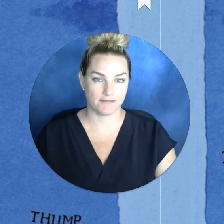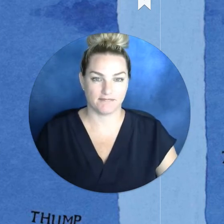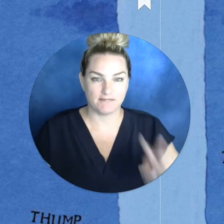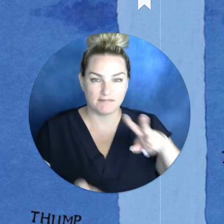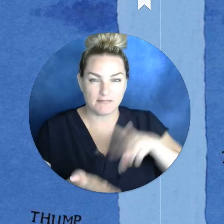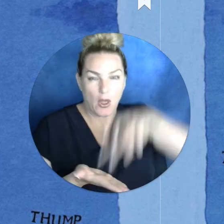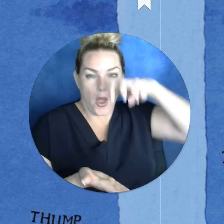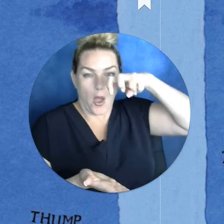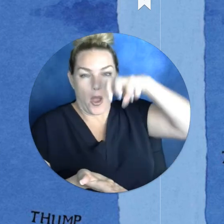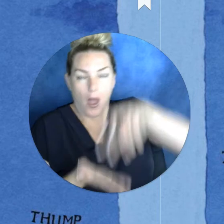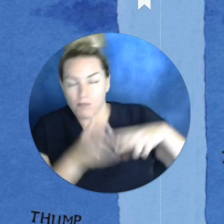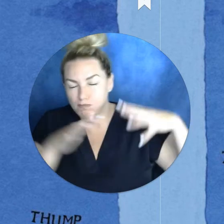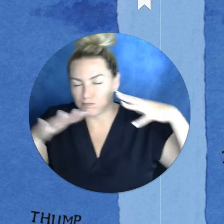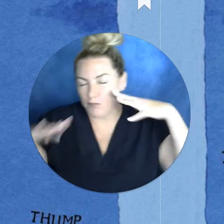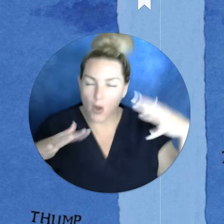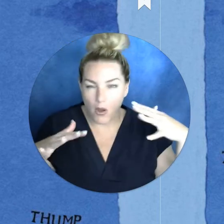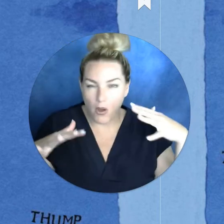Thumpity! Bump!